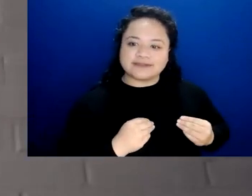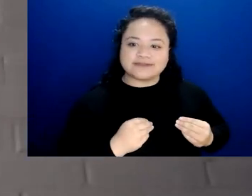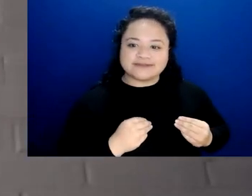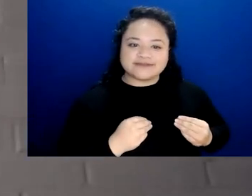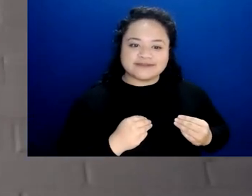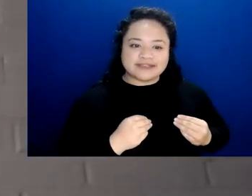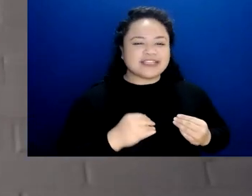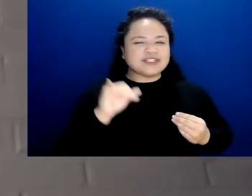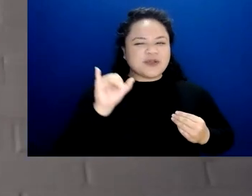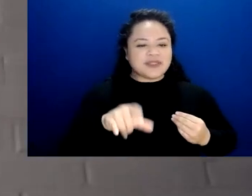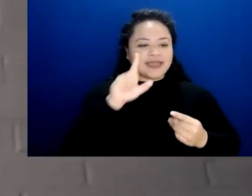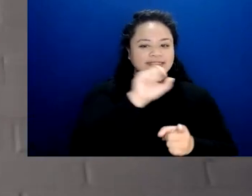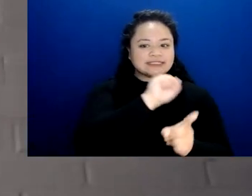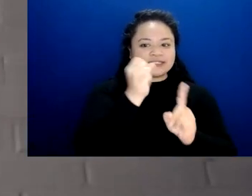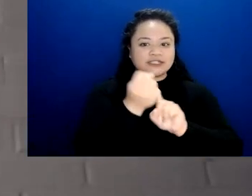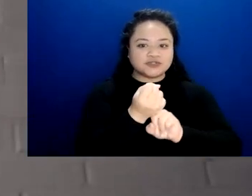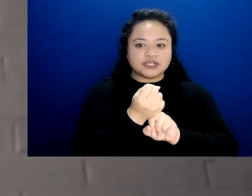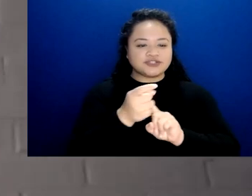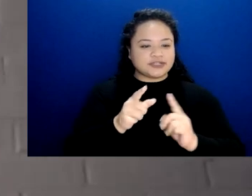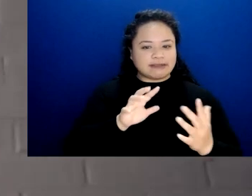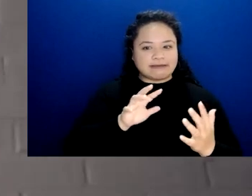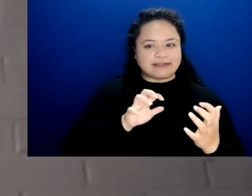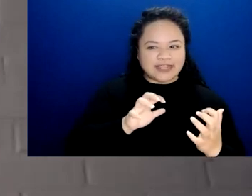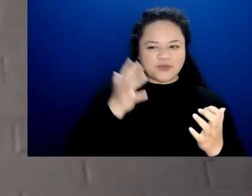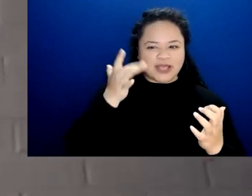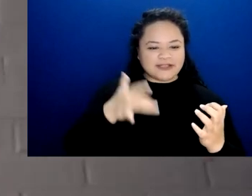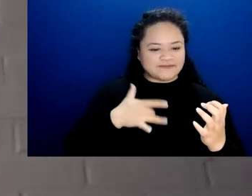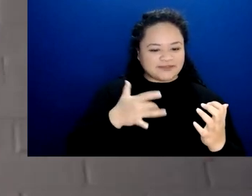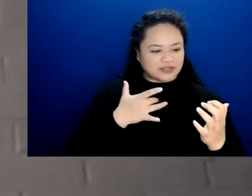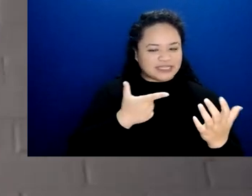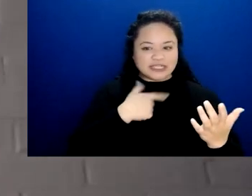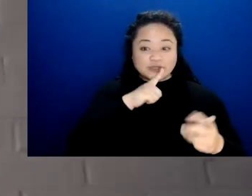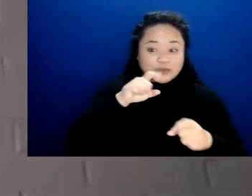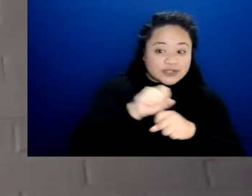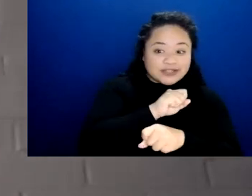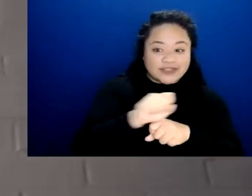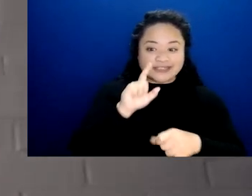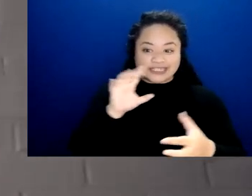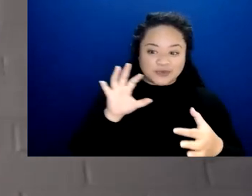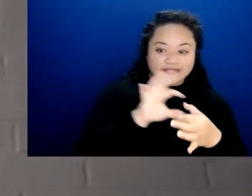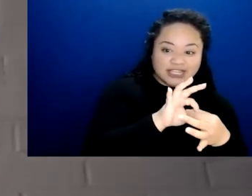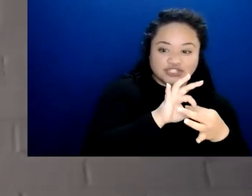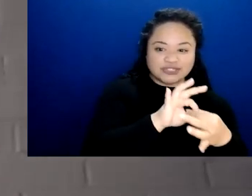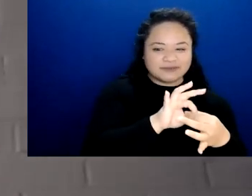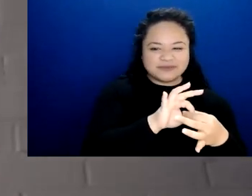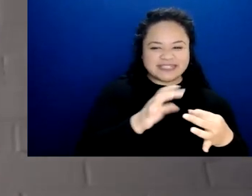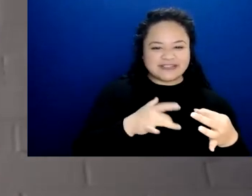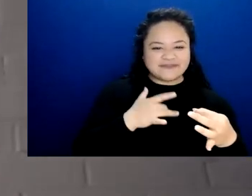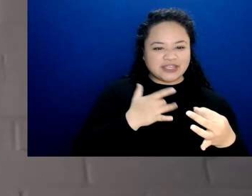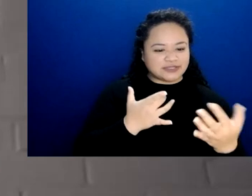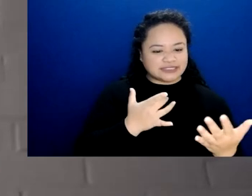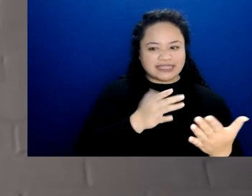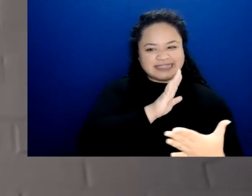that situation creates something, because you can't be your authentic, you can't have an authentic relationship, because it's only like a